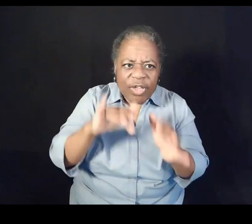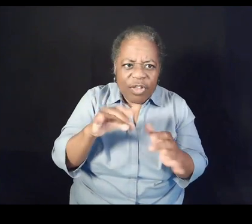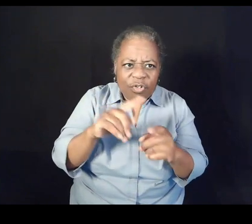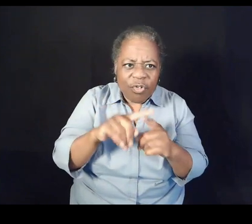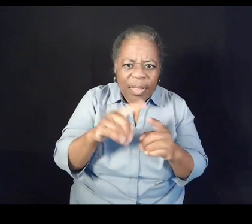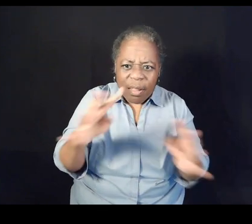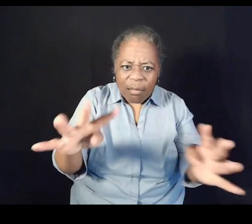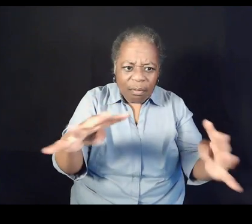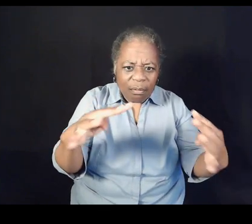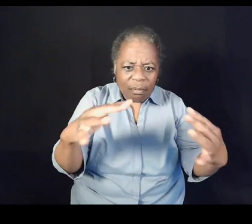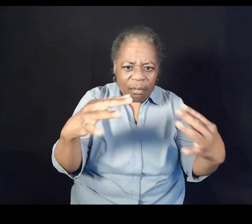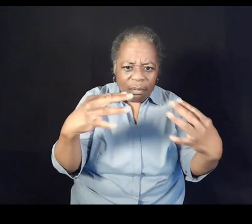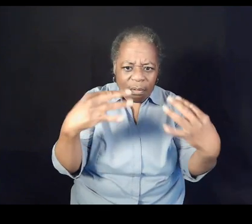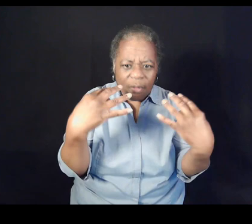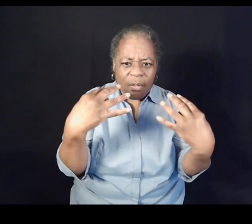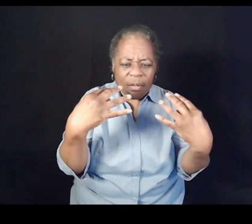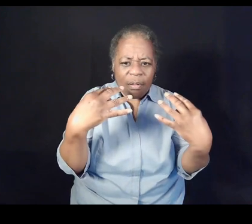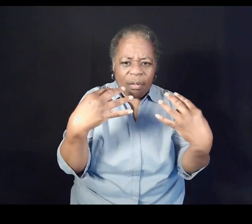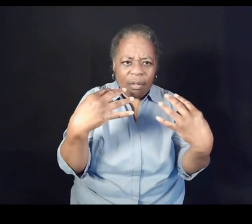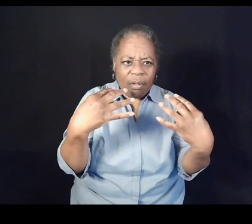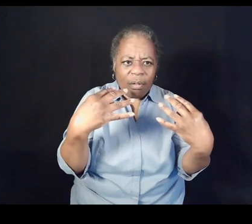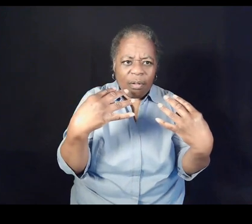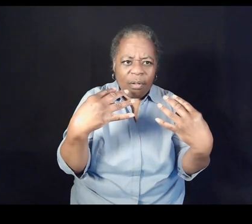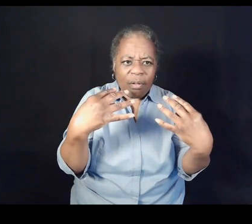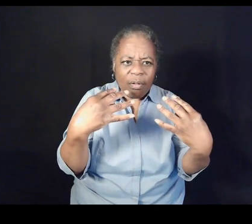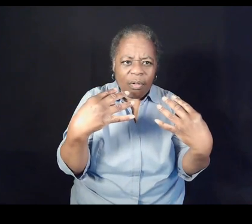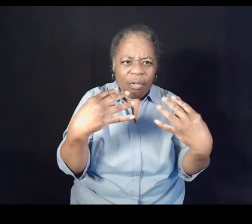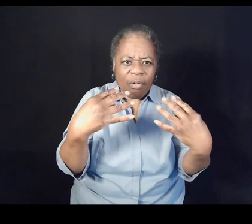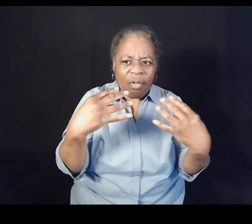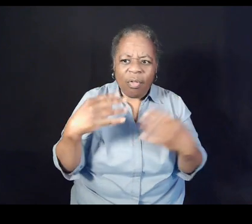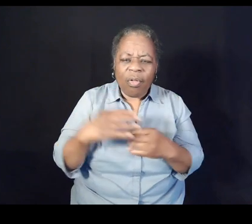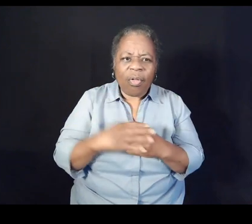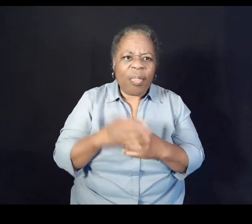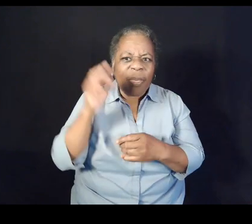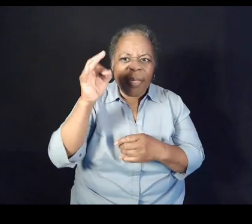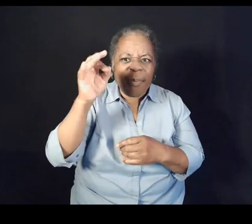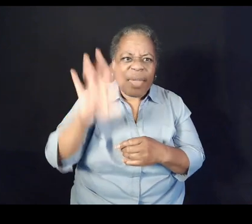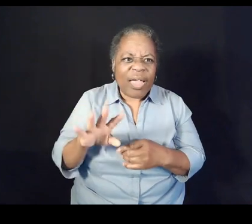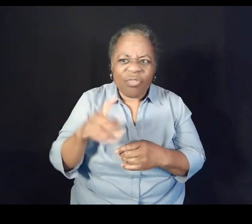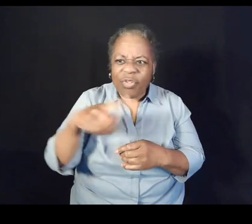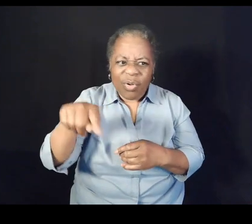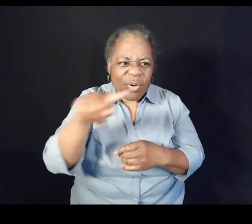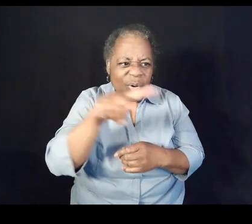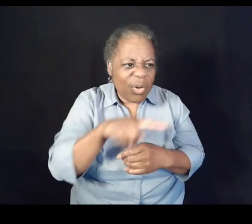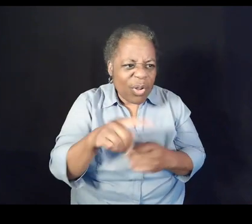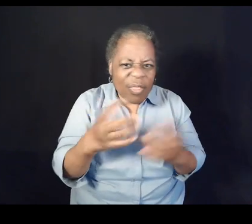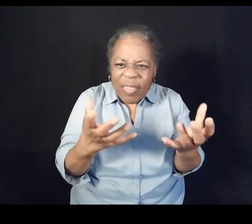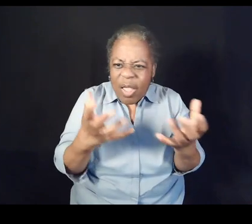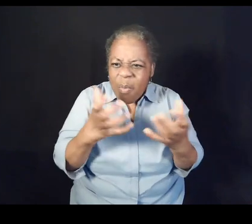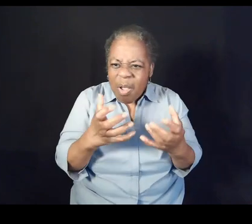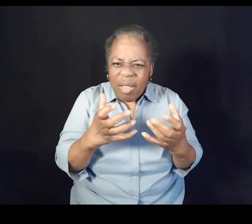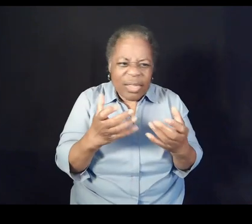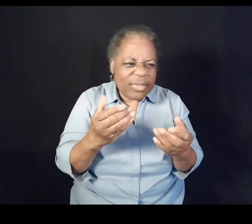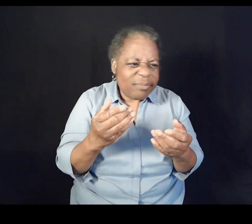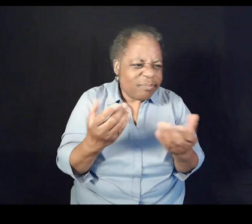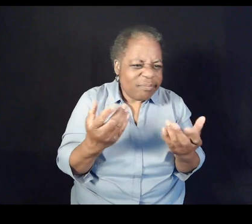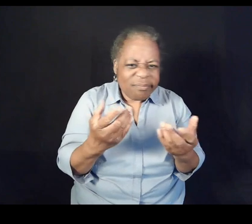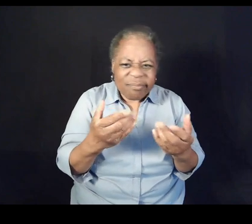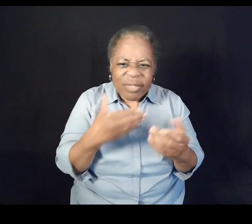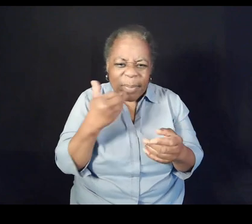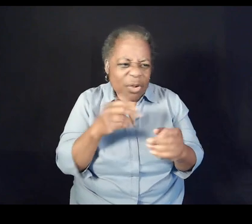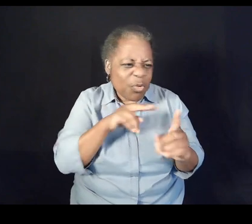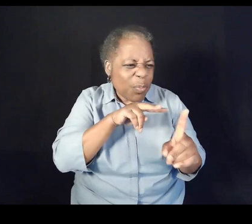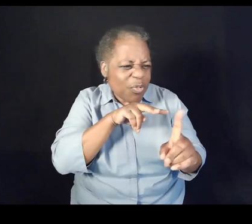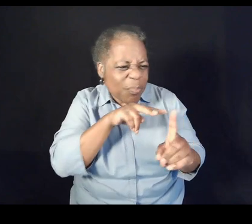me, the Reverend, as if they were desperate for some sense of perspective on this loss, some words